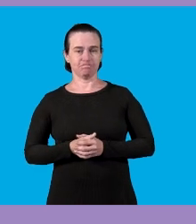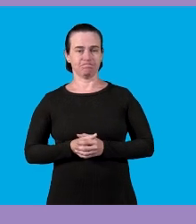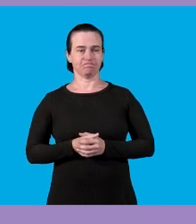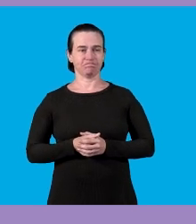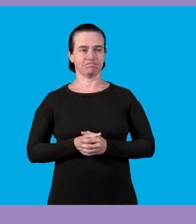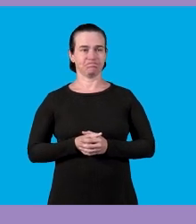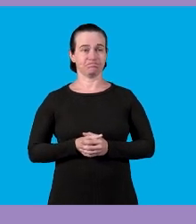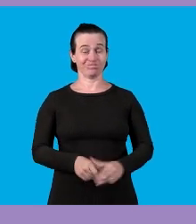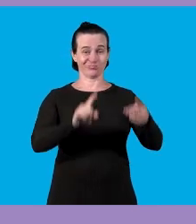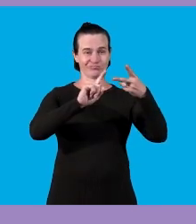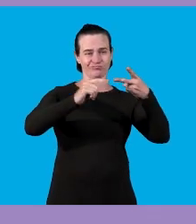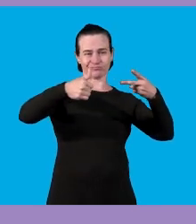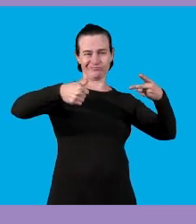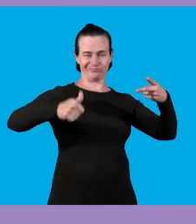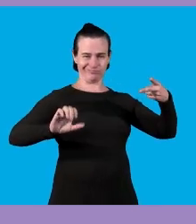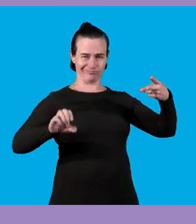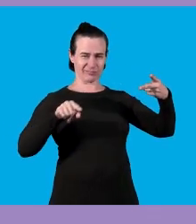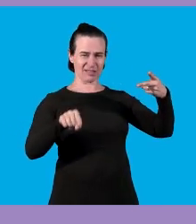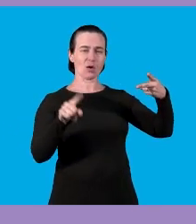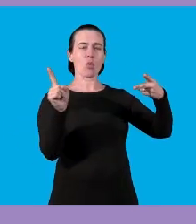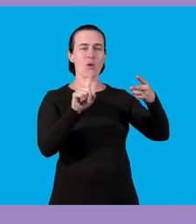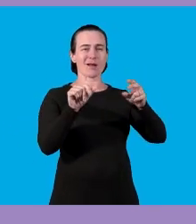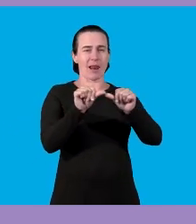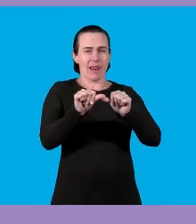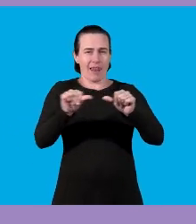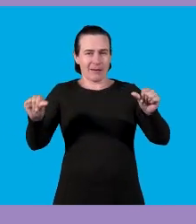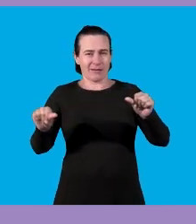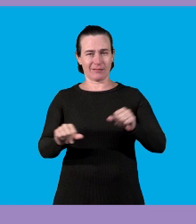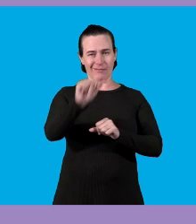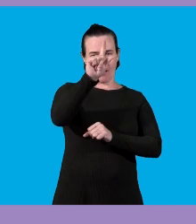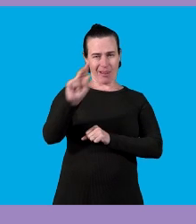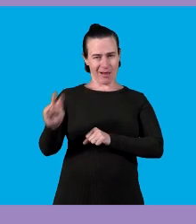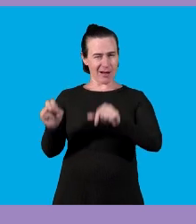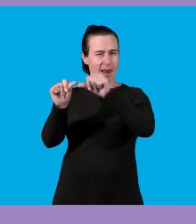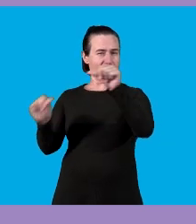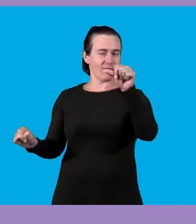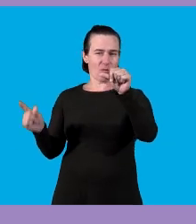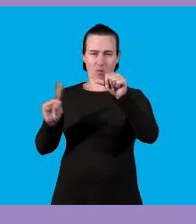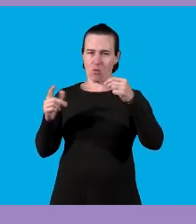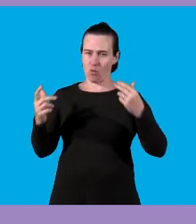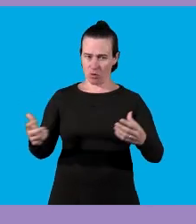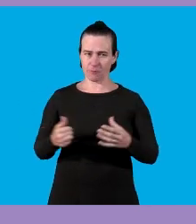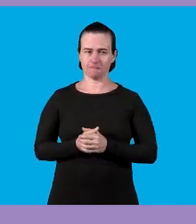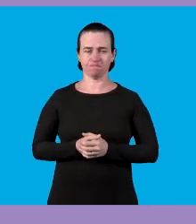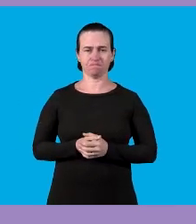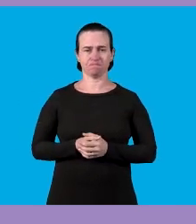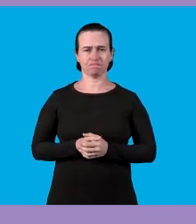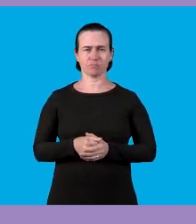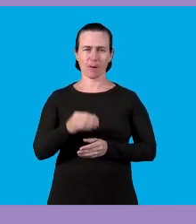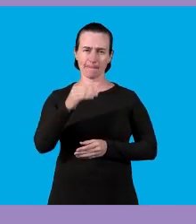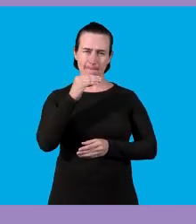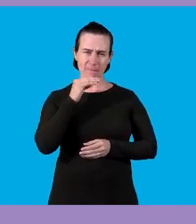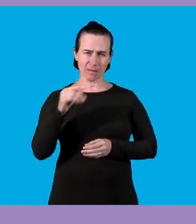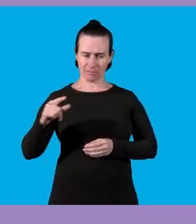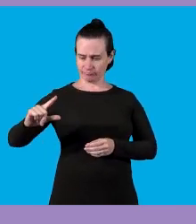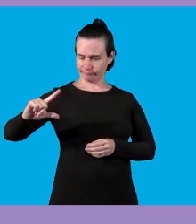the next question, what is the length of LN? Look at that. LN, this is, as we said, this,